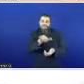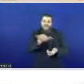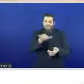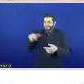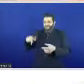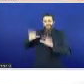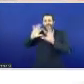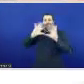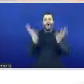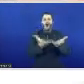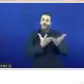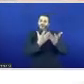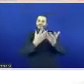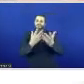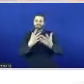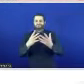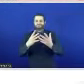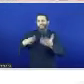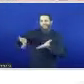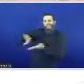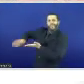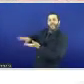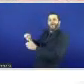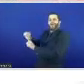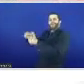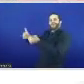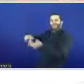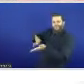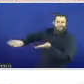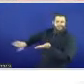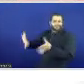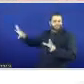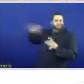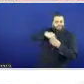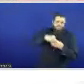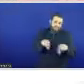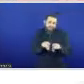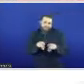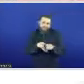very strong advocacy. So I would really like to see